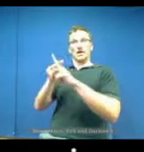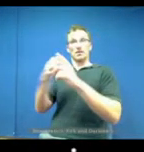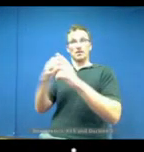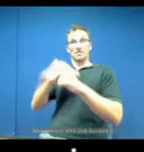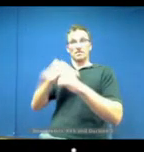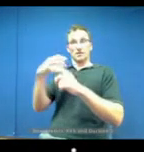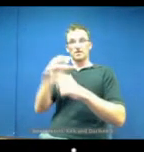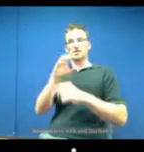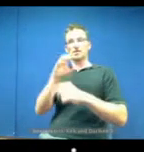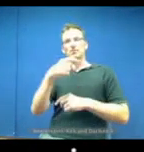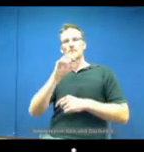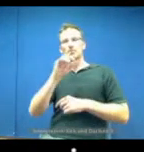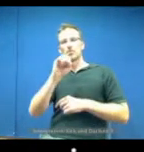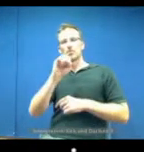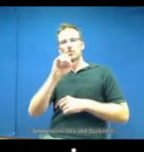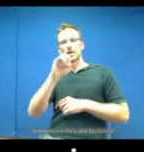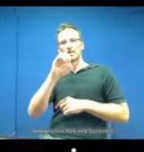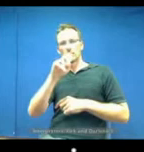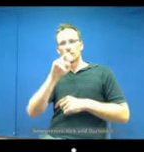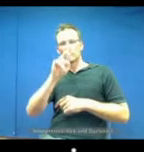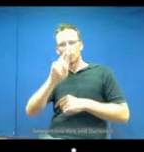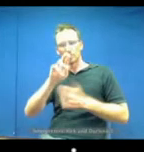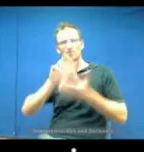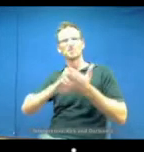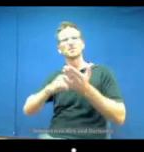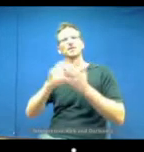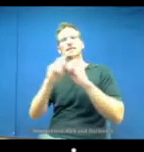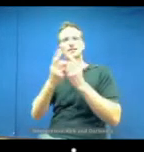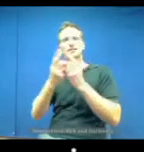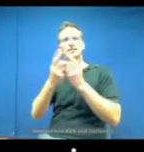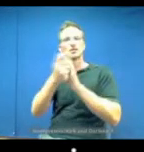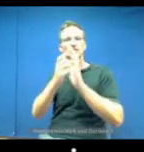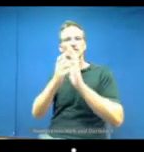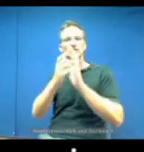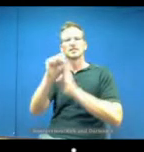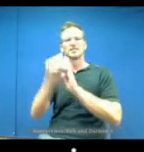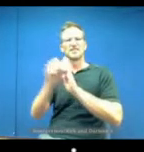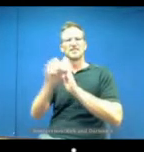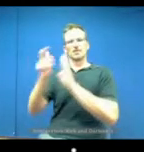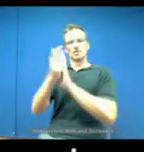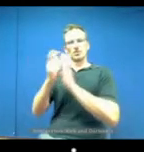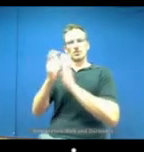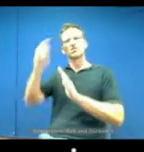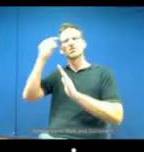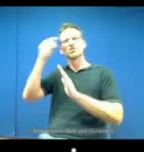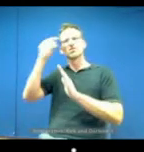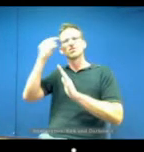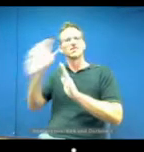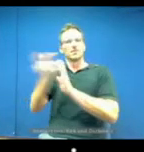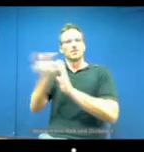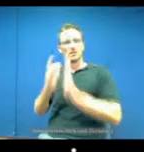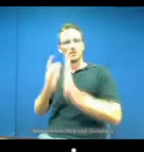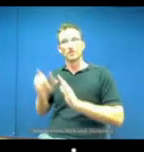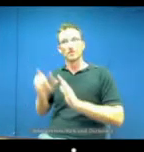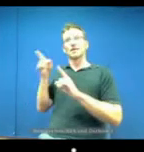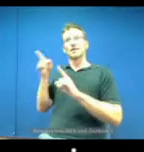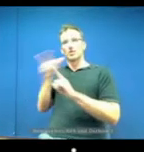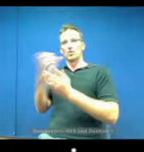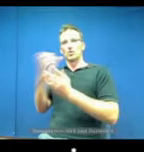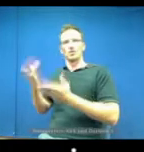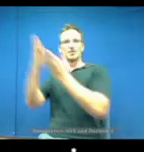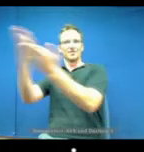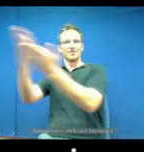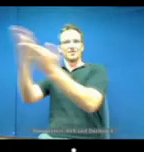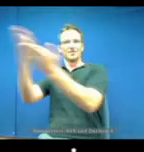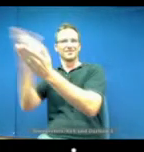a district attorney or a state's attorney, but that's the person who has control over the case. And so it's not up to the victim